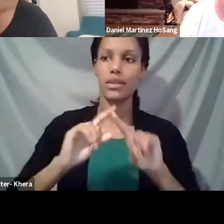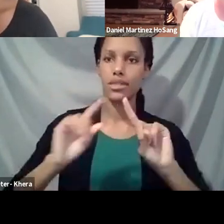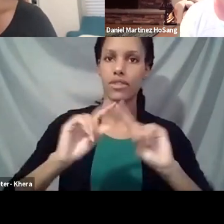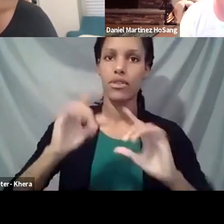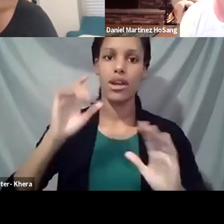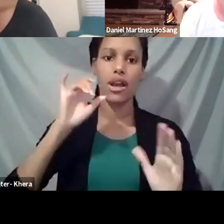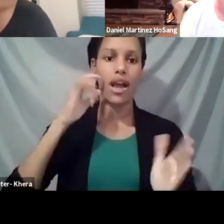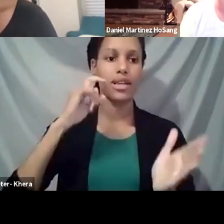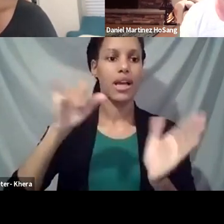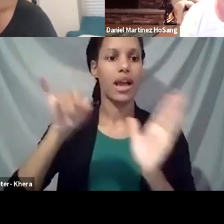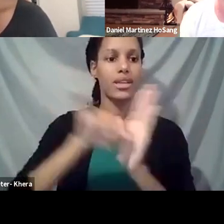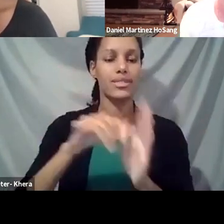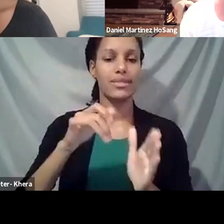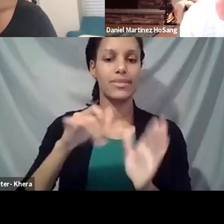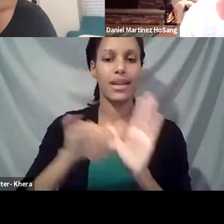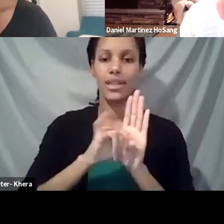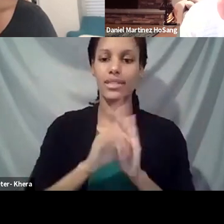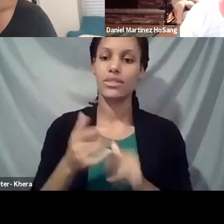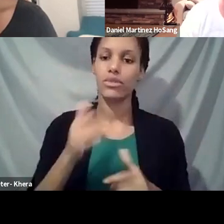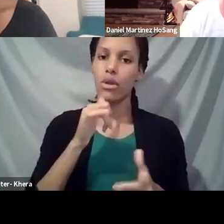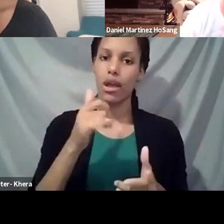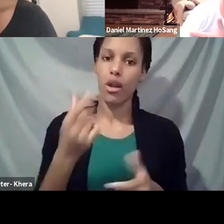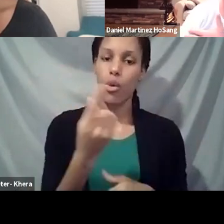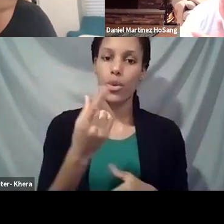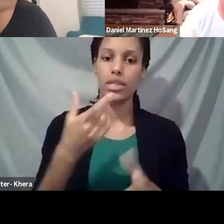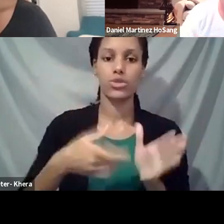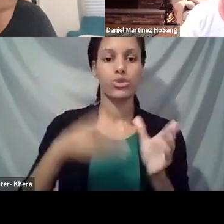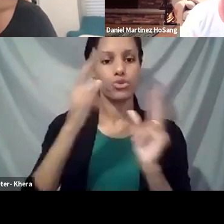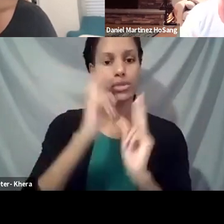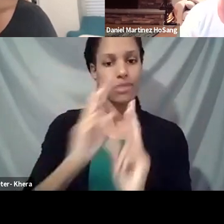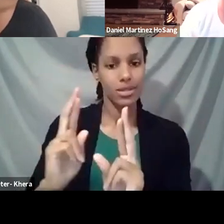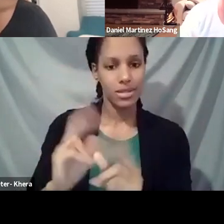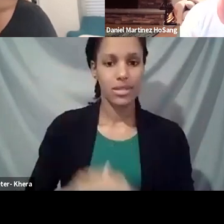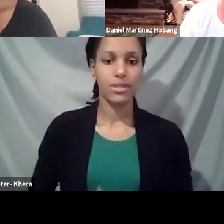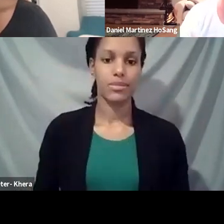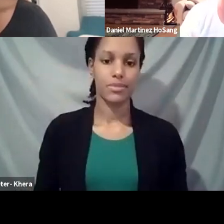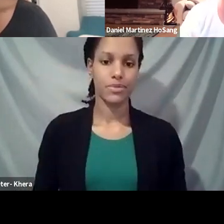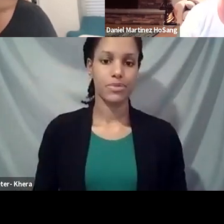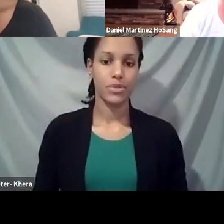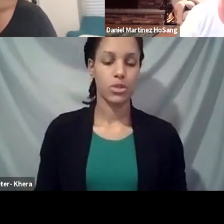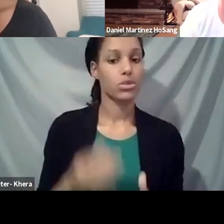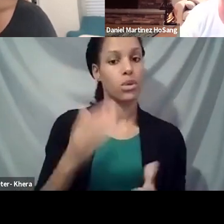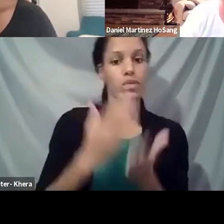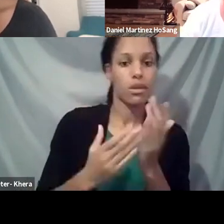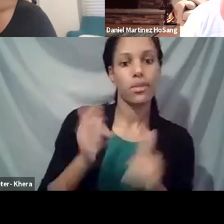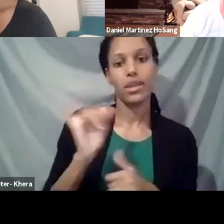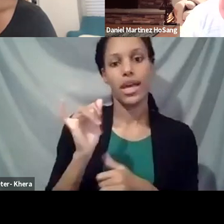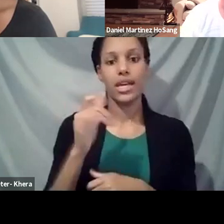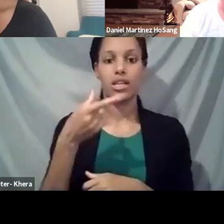or perspective. Some of this can vary by the other forces that shape all of our lives, our gender, our sexuality,